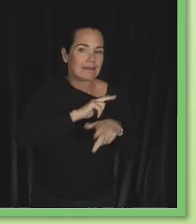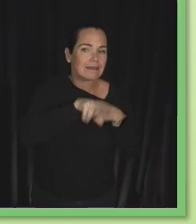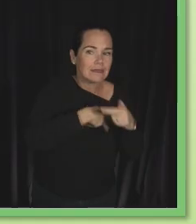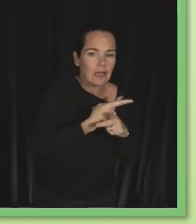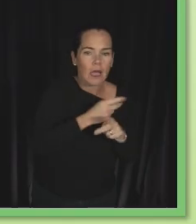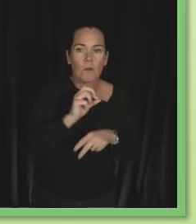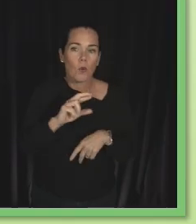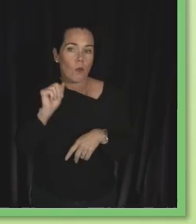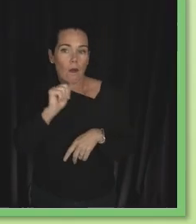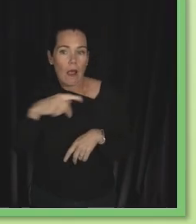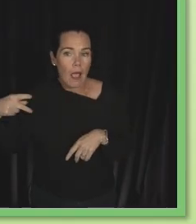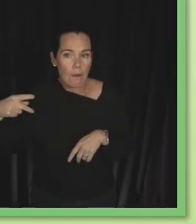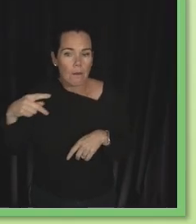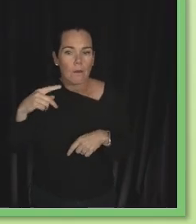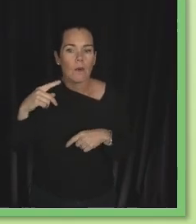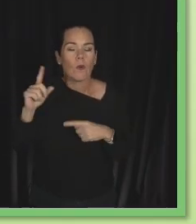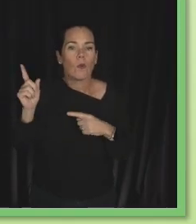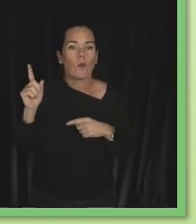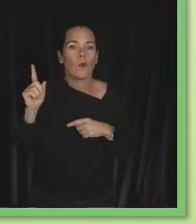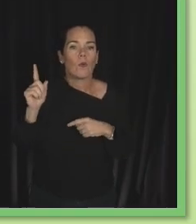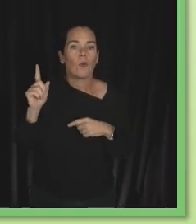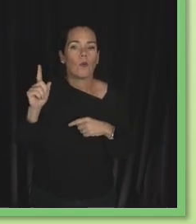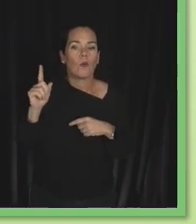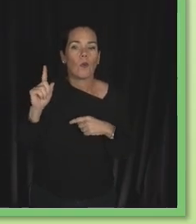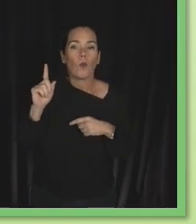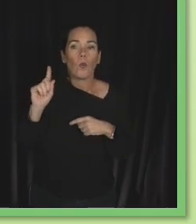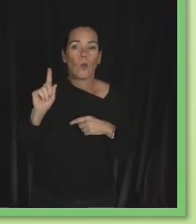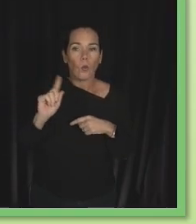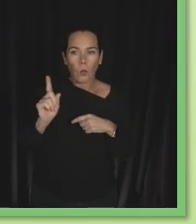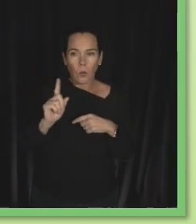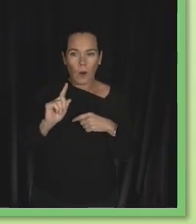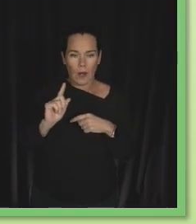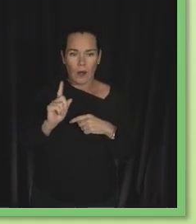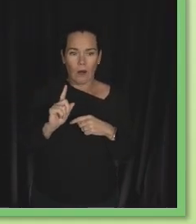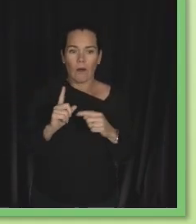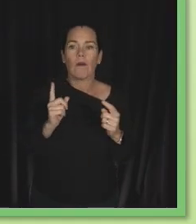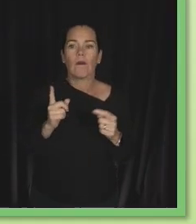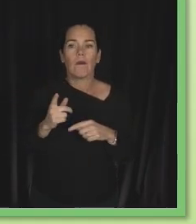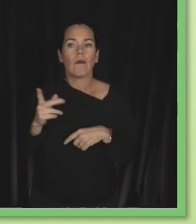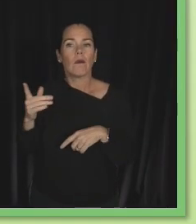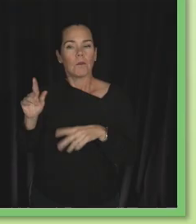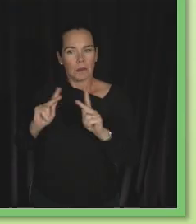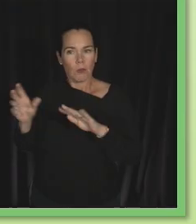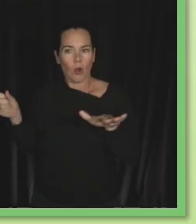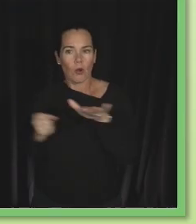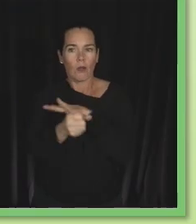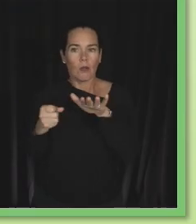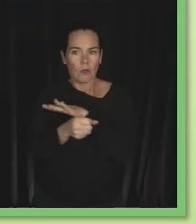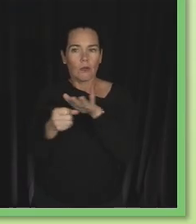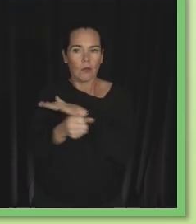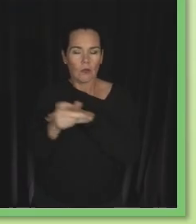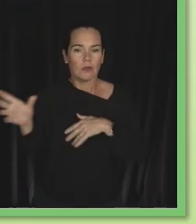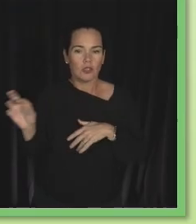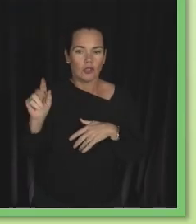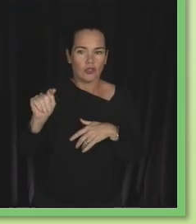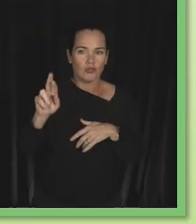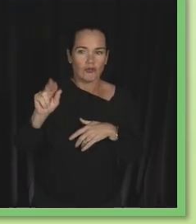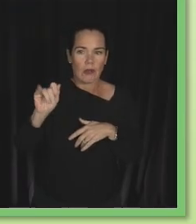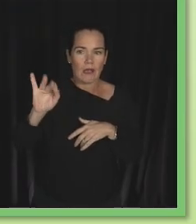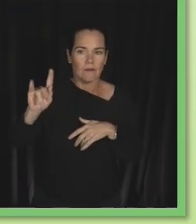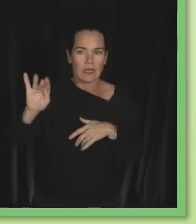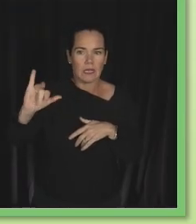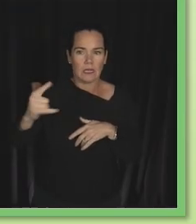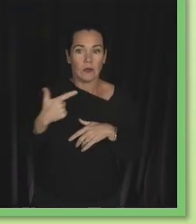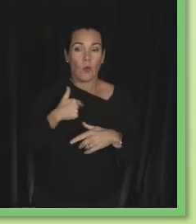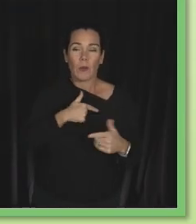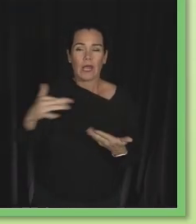where trafficking is happening of offenses. We collect 30 to 50 million leads every